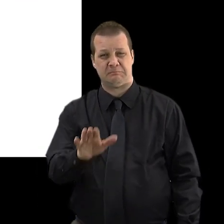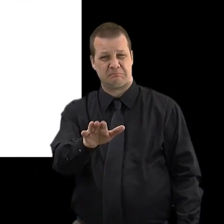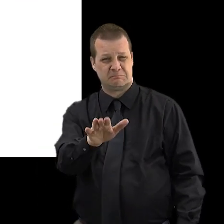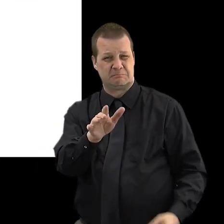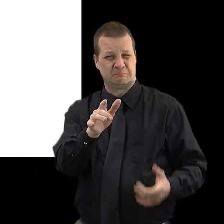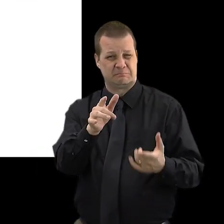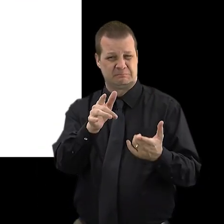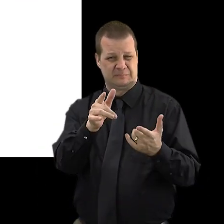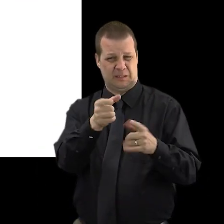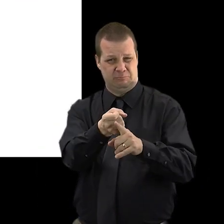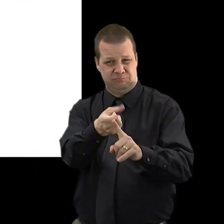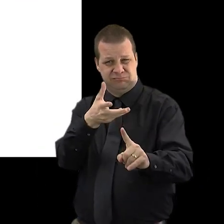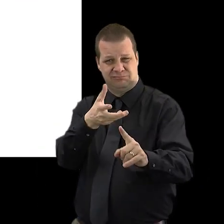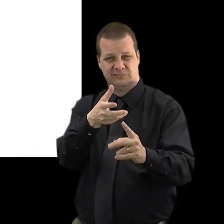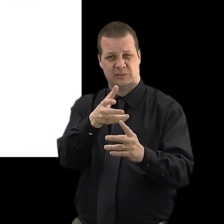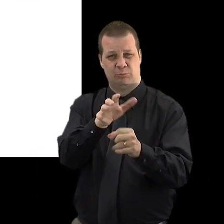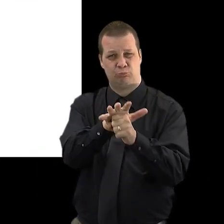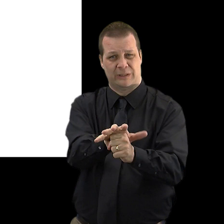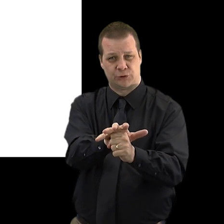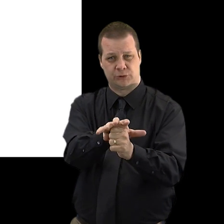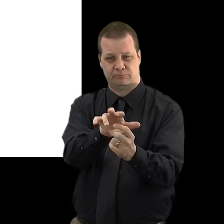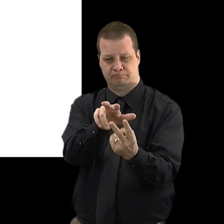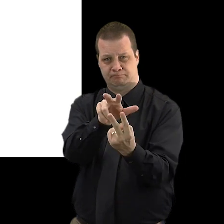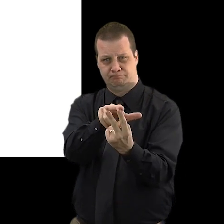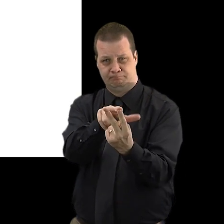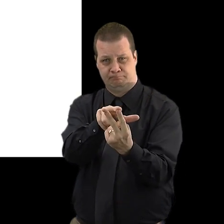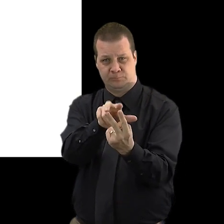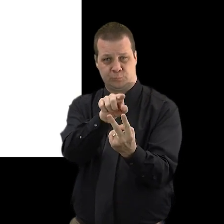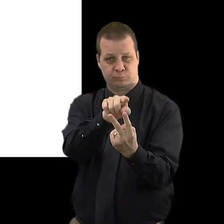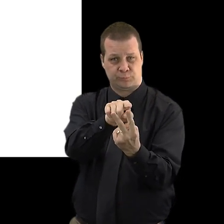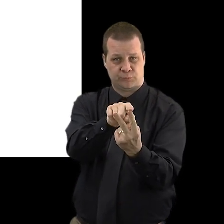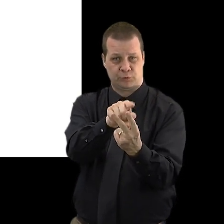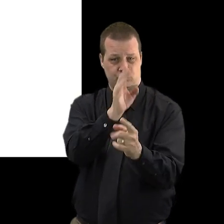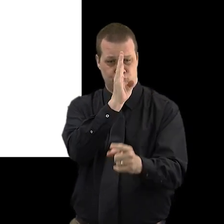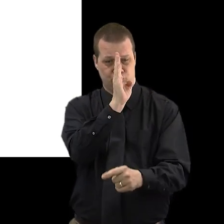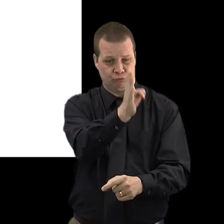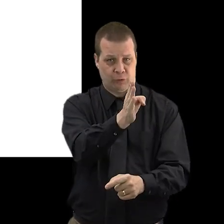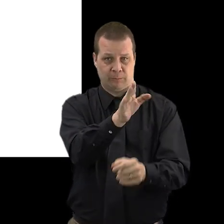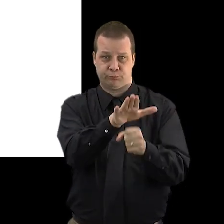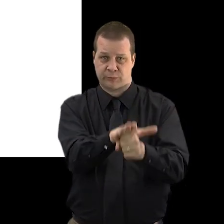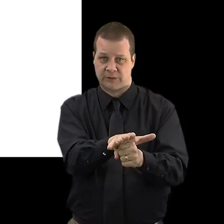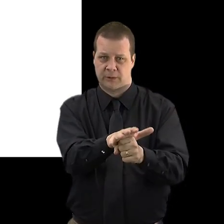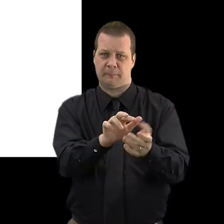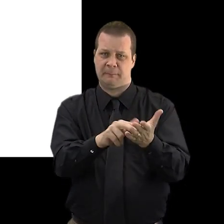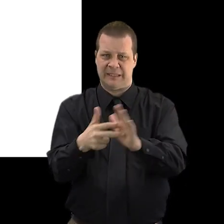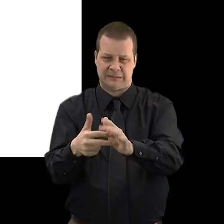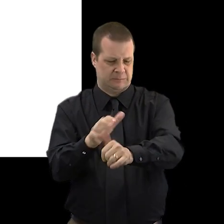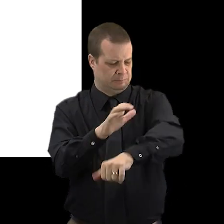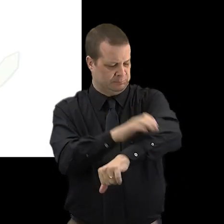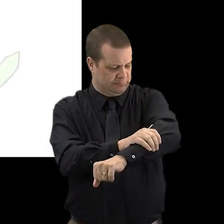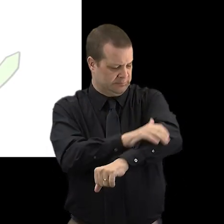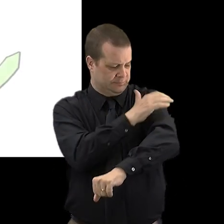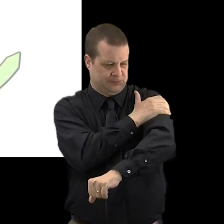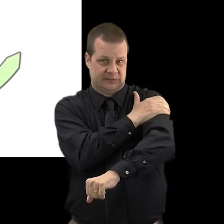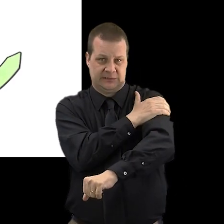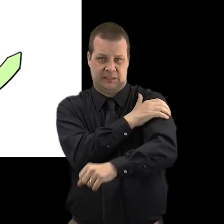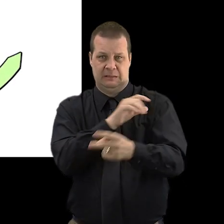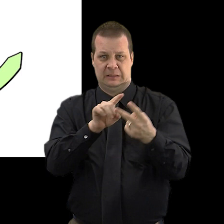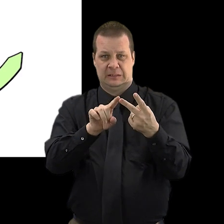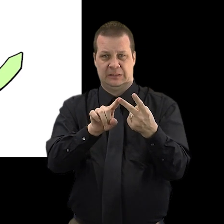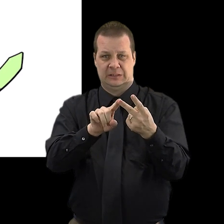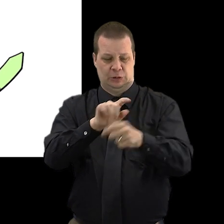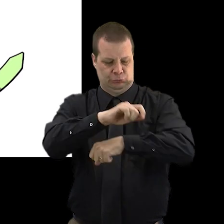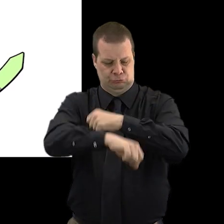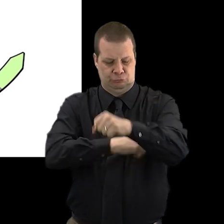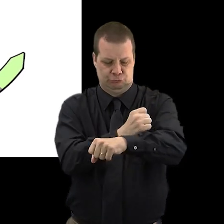Let's explore the concept of pressure more. There are two basic kinds of pressure: direct pressure and pressure applied via